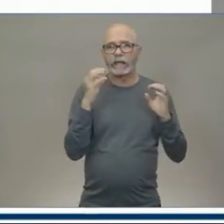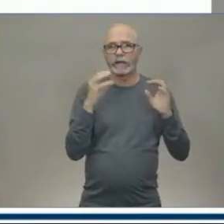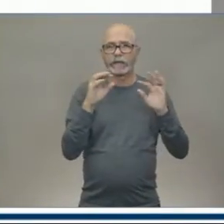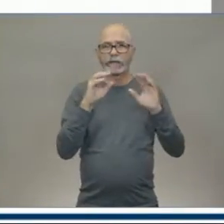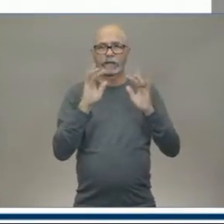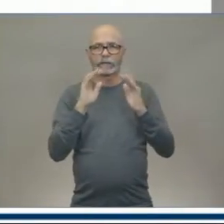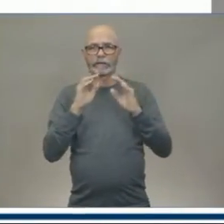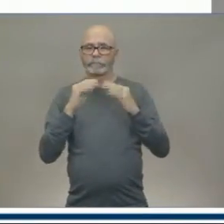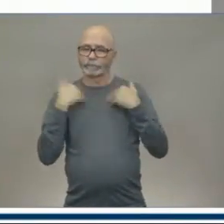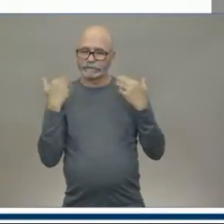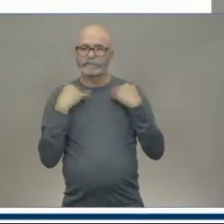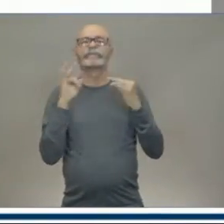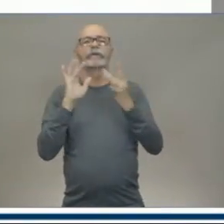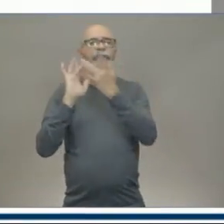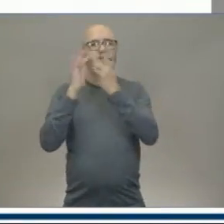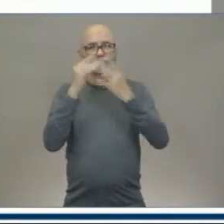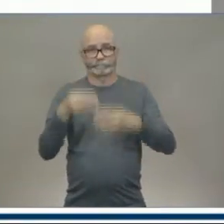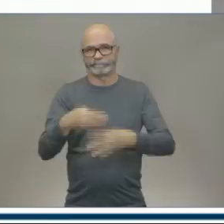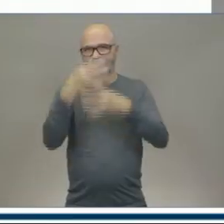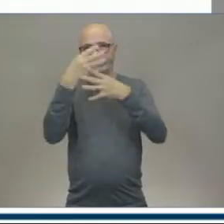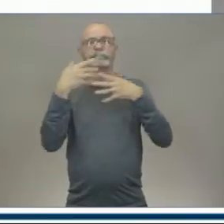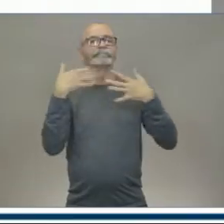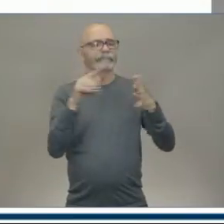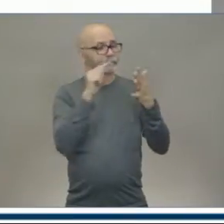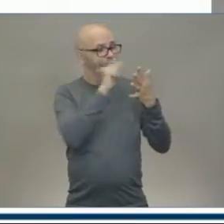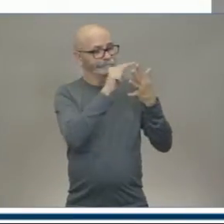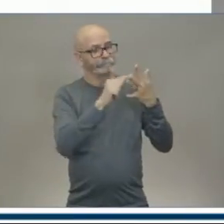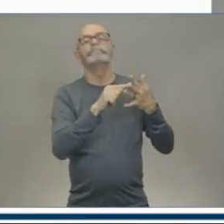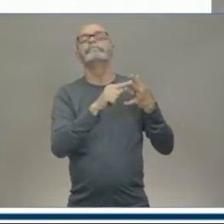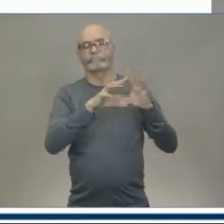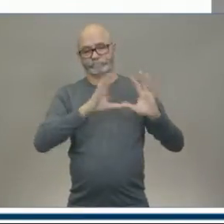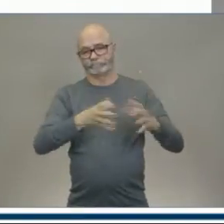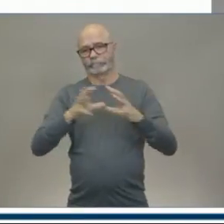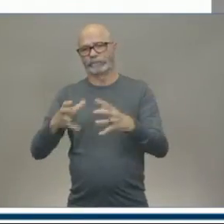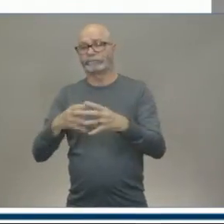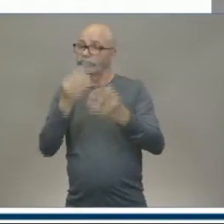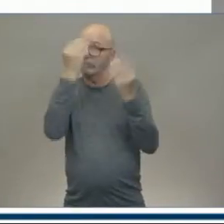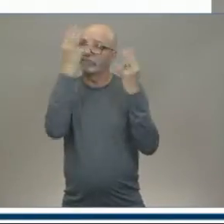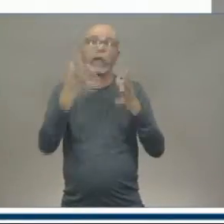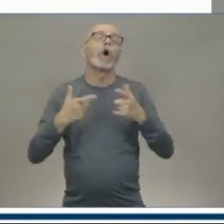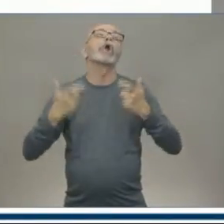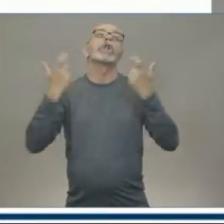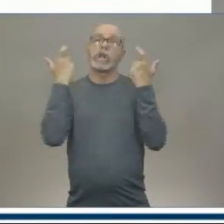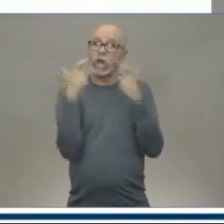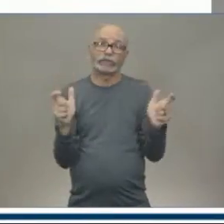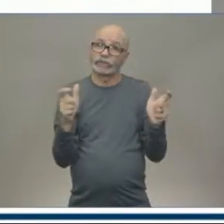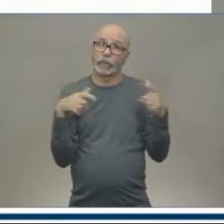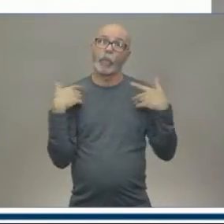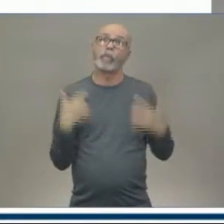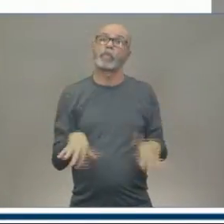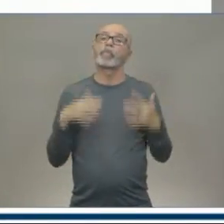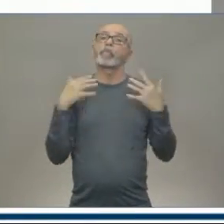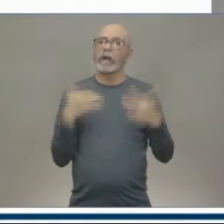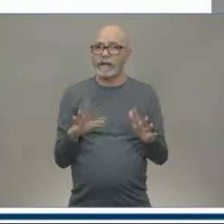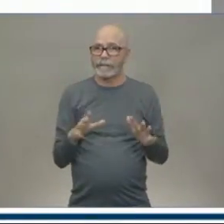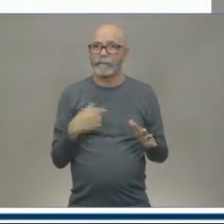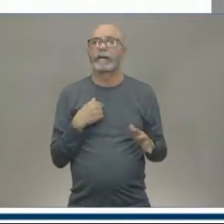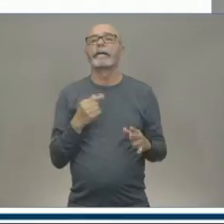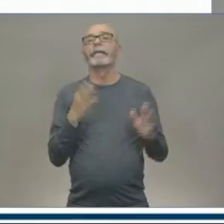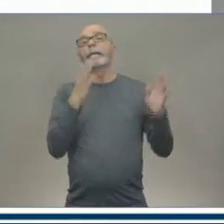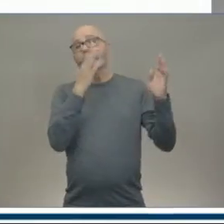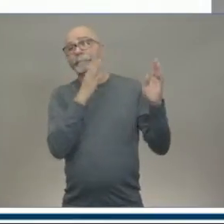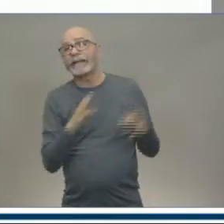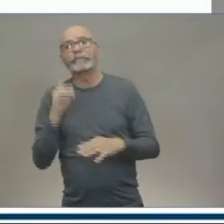are big, large groups. So we're now in the process, and through the Special Advisory Committee, we've asked the National Advisory Committee